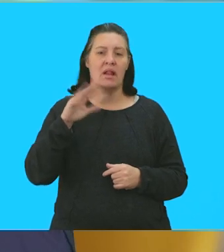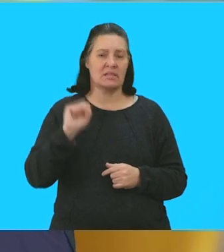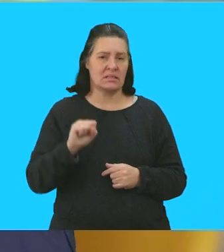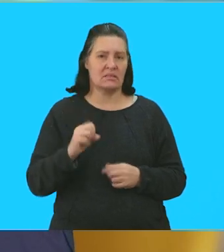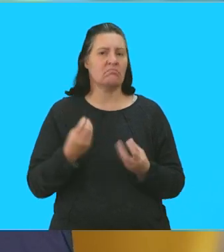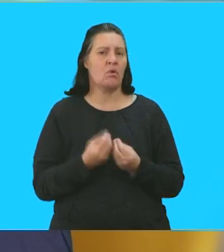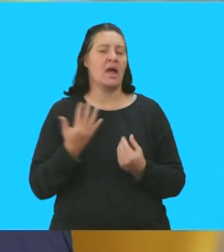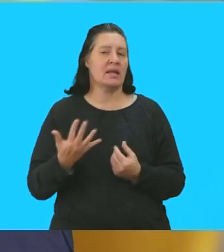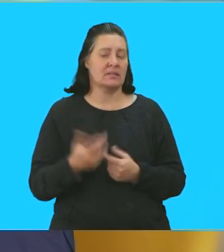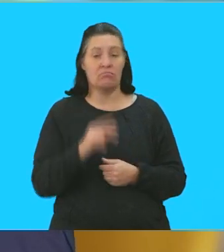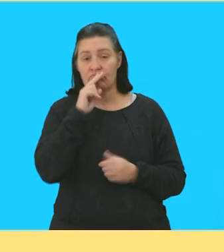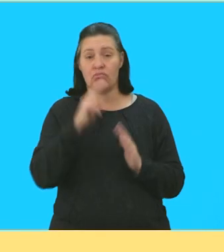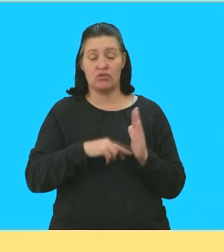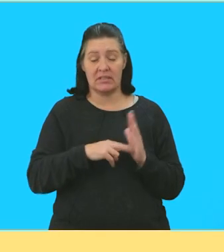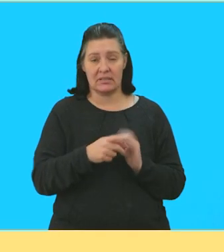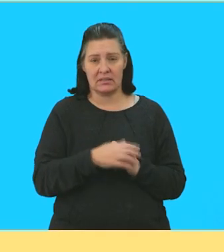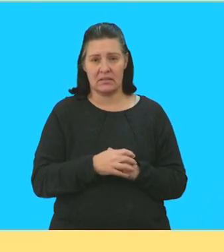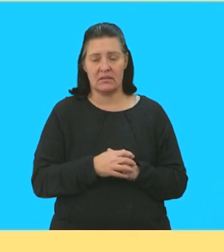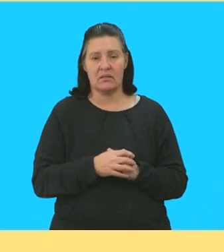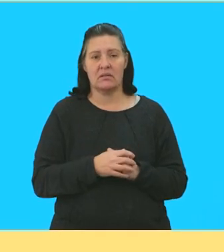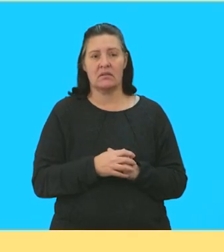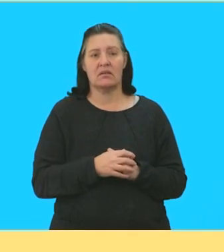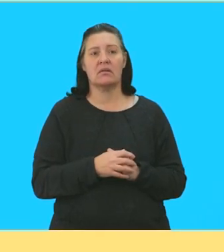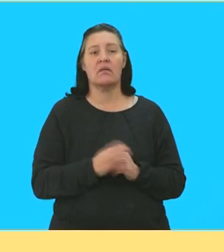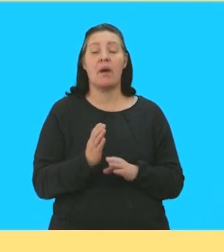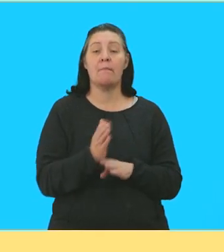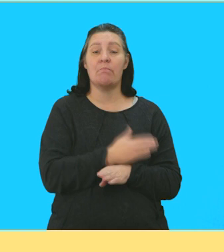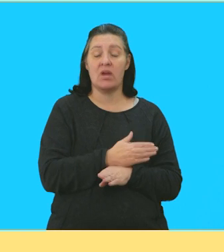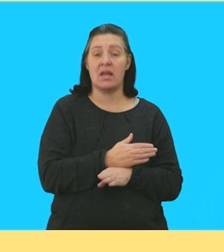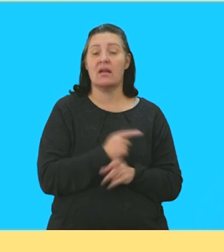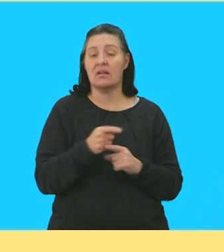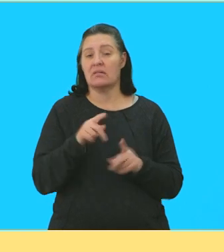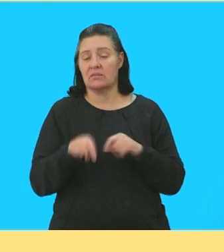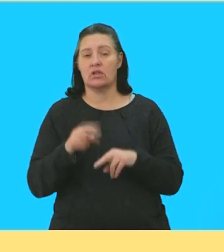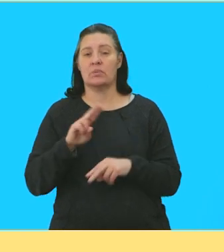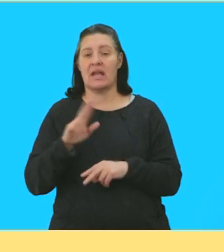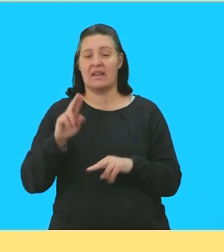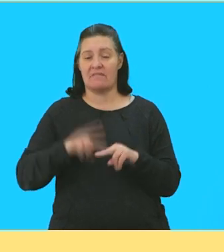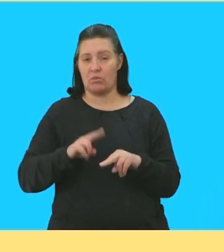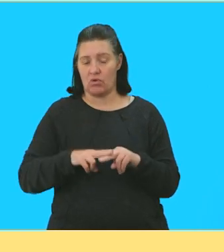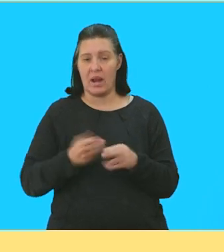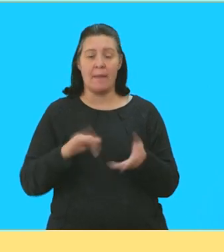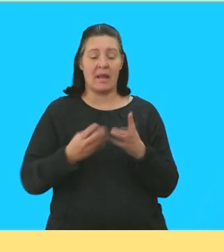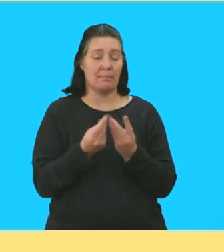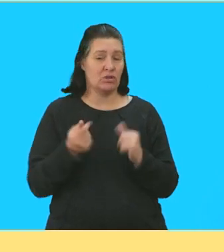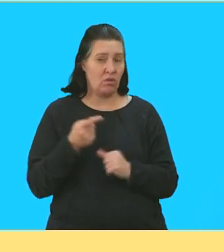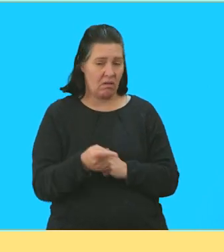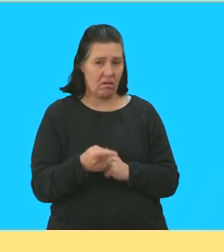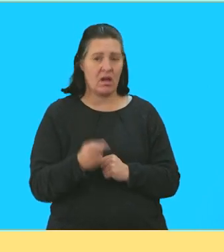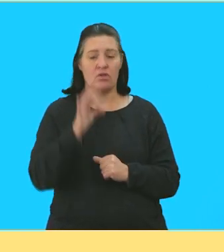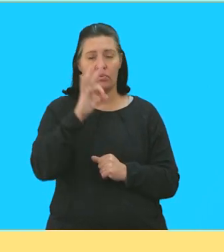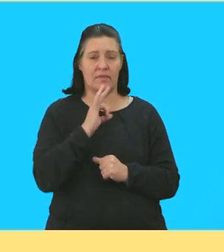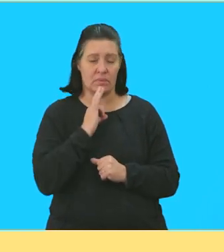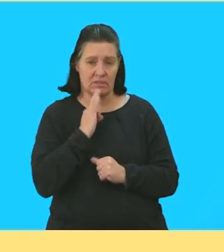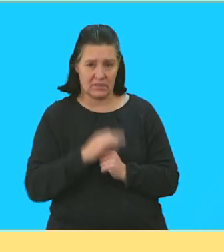hand, and the information reads: extract from the pre-adjustment trial balance on 28 February, and the packing materials is